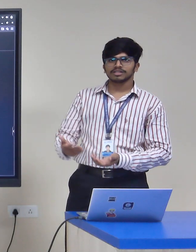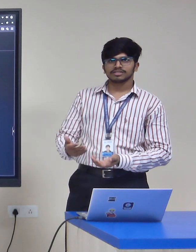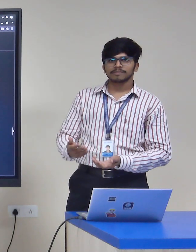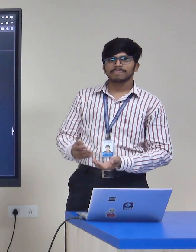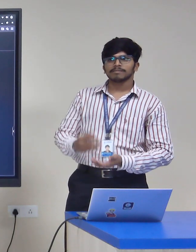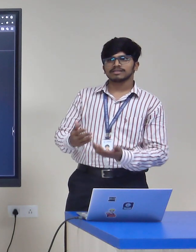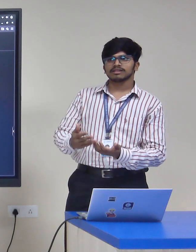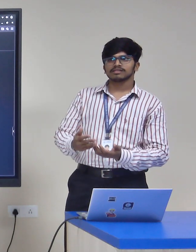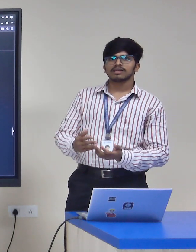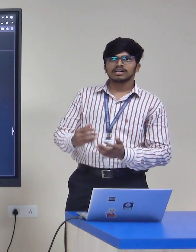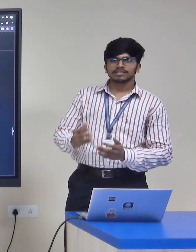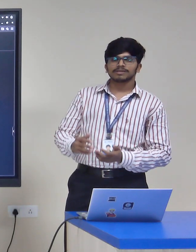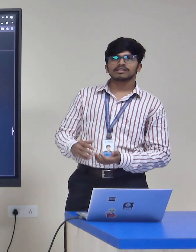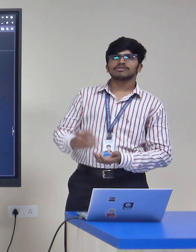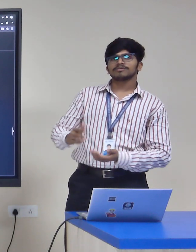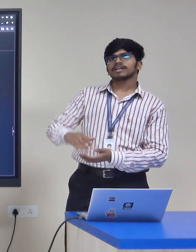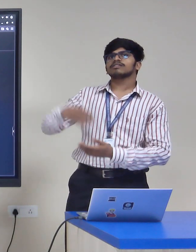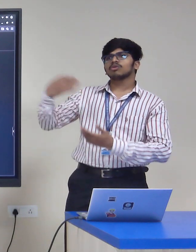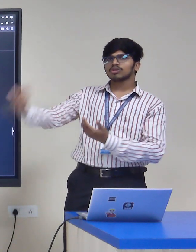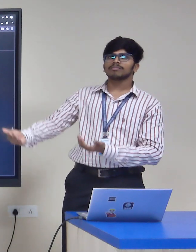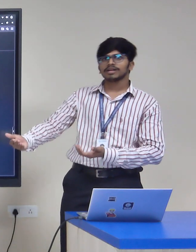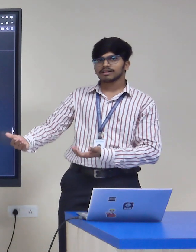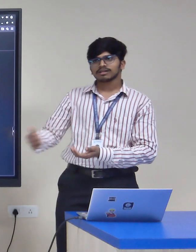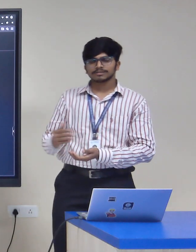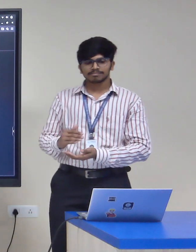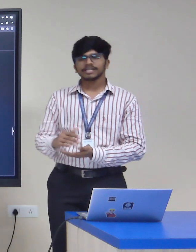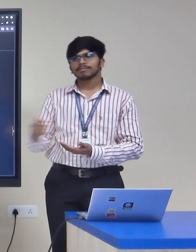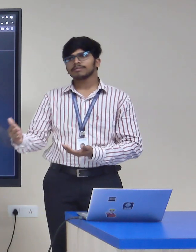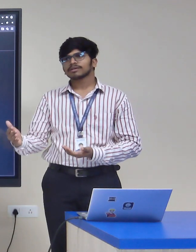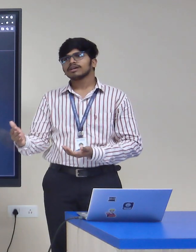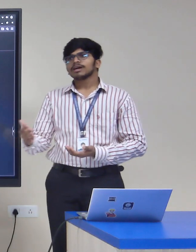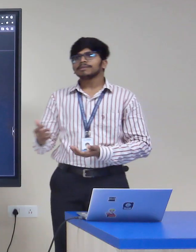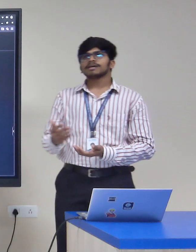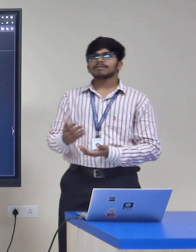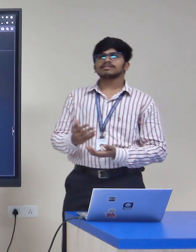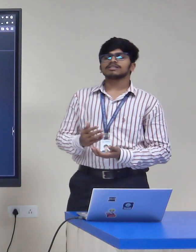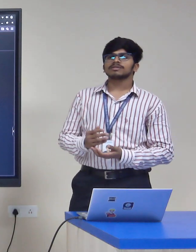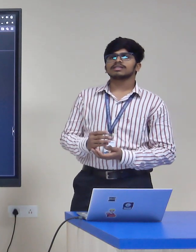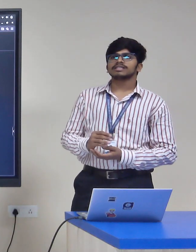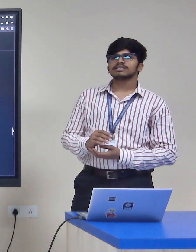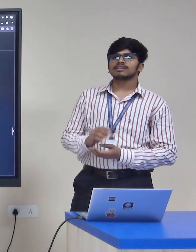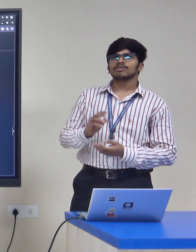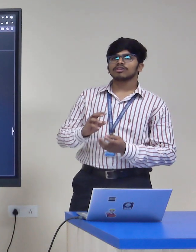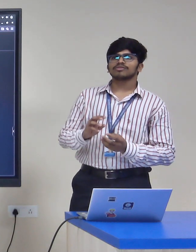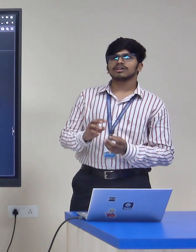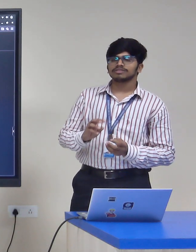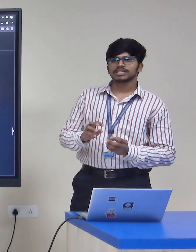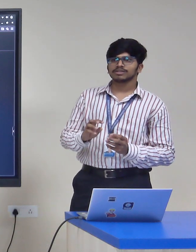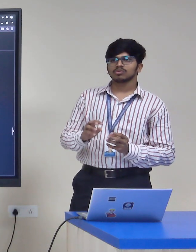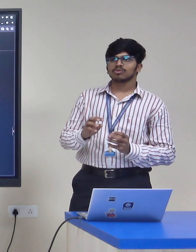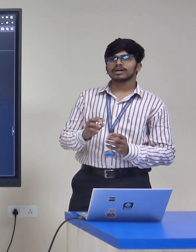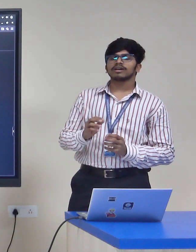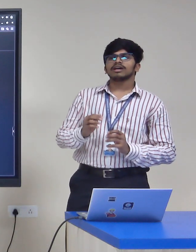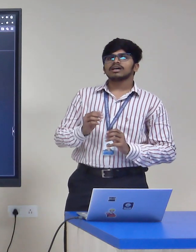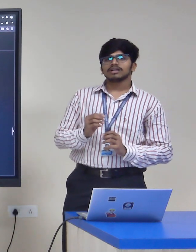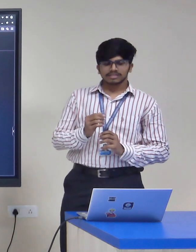the image, the pixels. These pixels will then go to the media pipe. Media pipe is nothing but it is one of the visioning